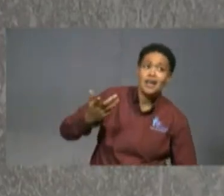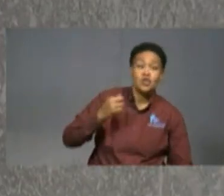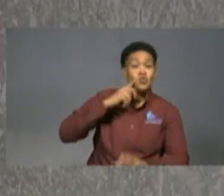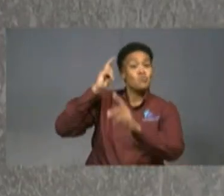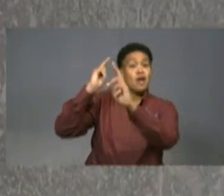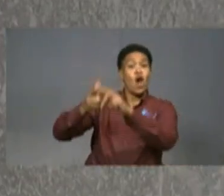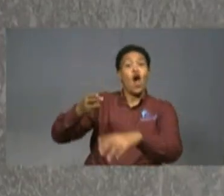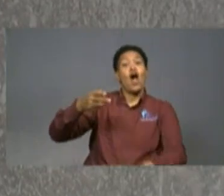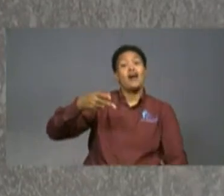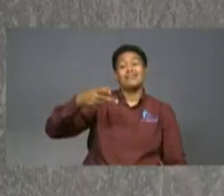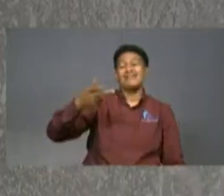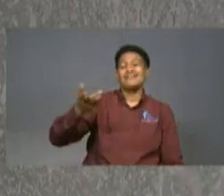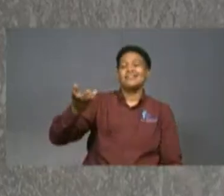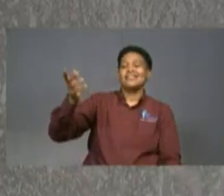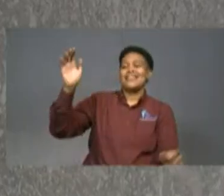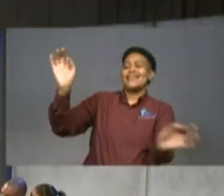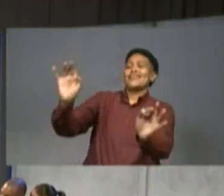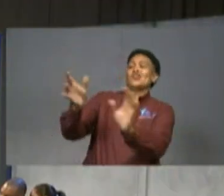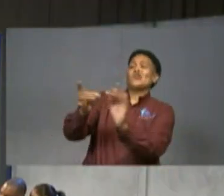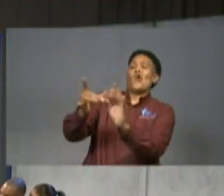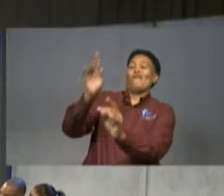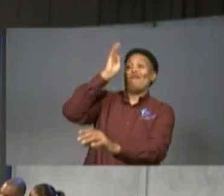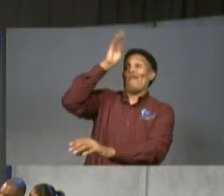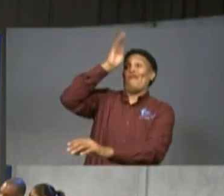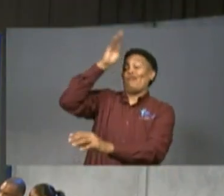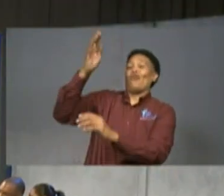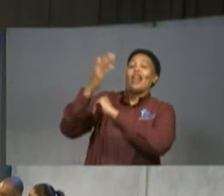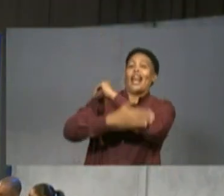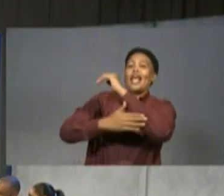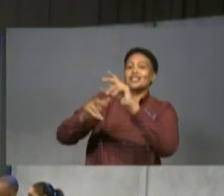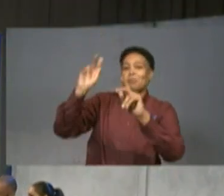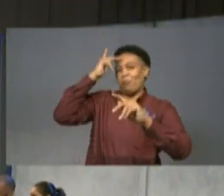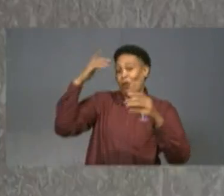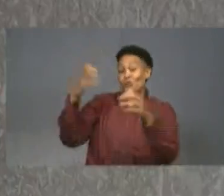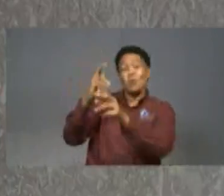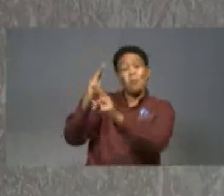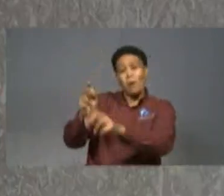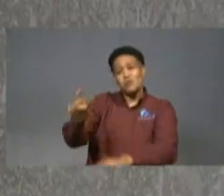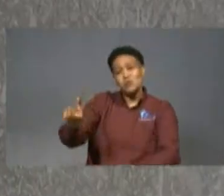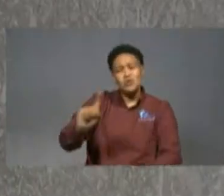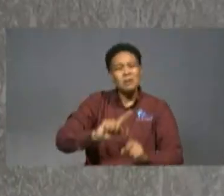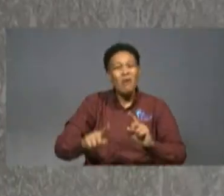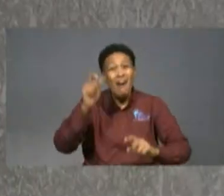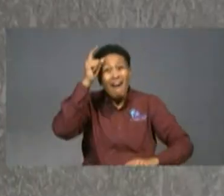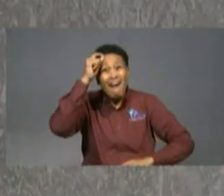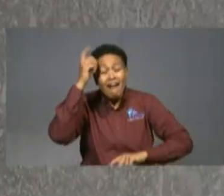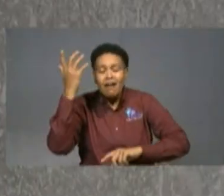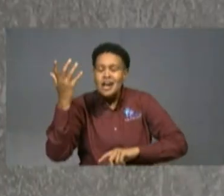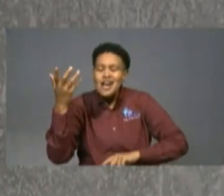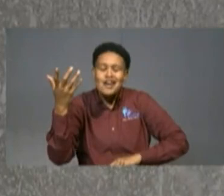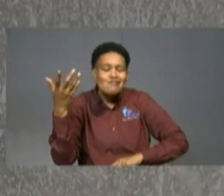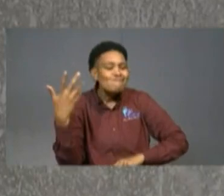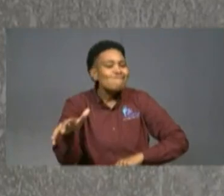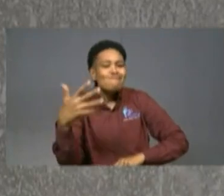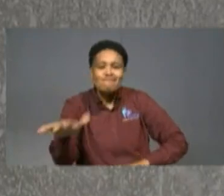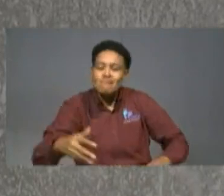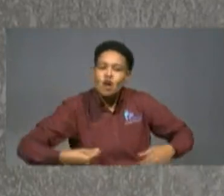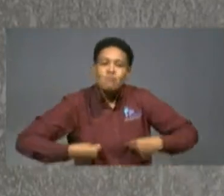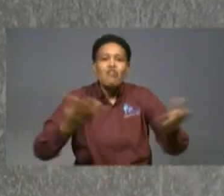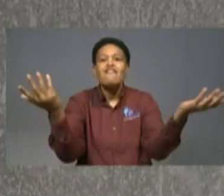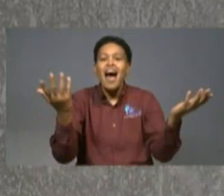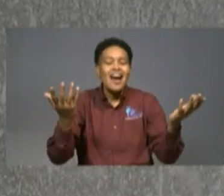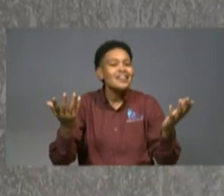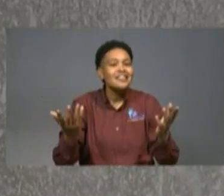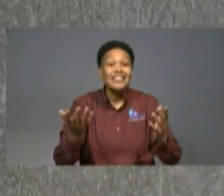party. They are, however, poor at delivering. This is why the Jamaica Labour Party has spoken about